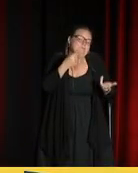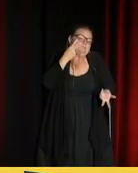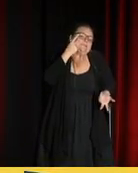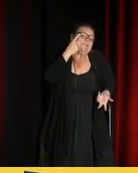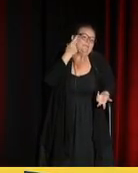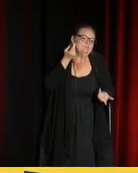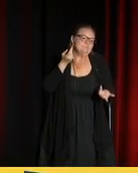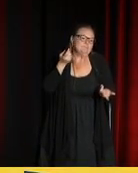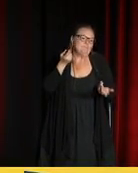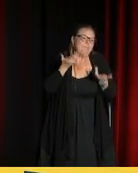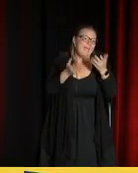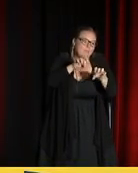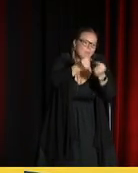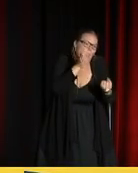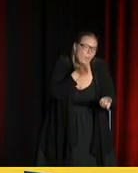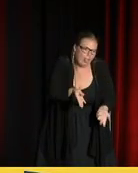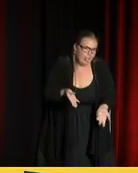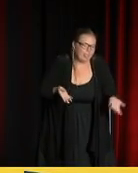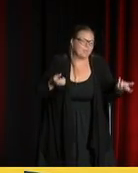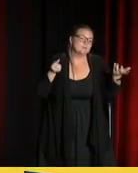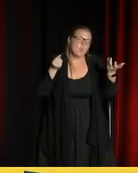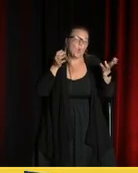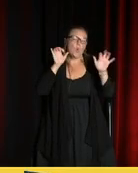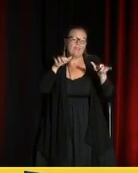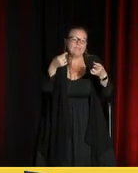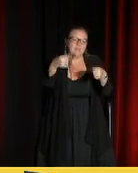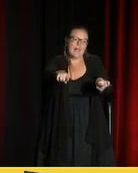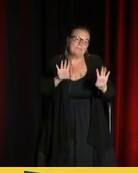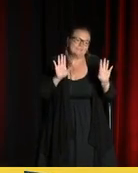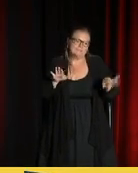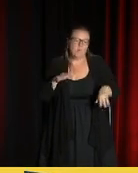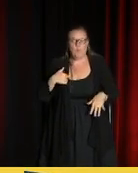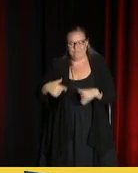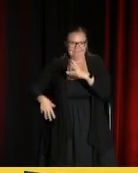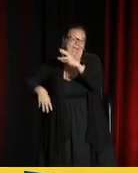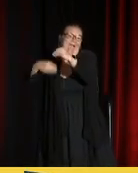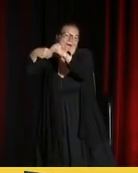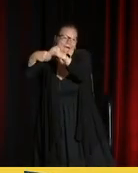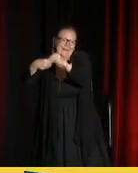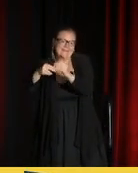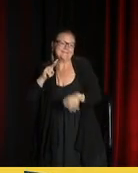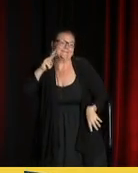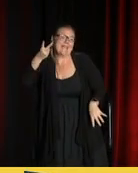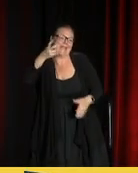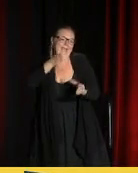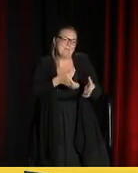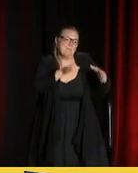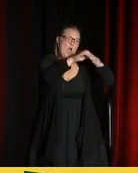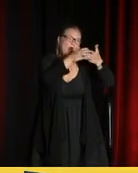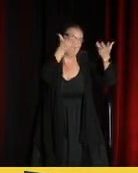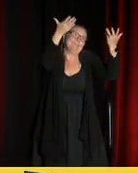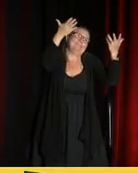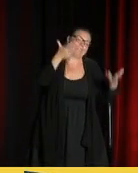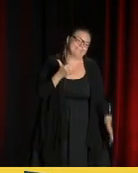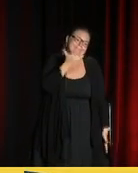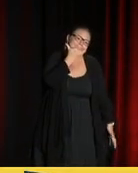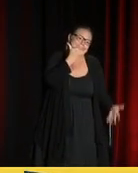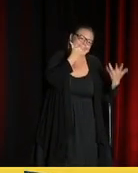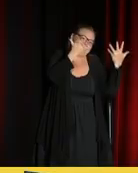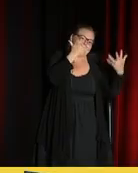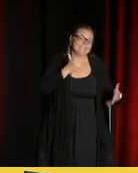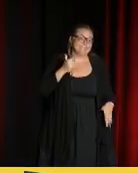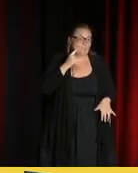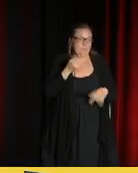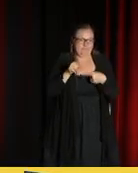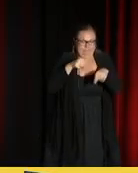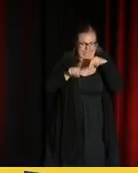gets broken, right? So that's why we have the extra bottle. All right. All right, from the